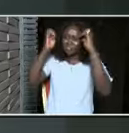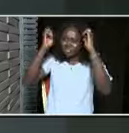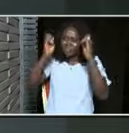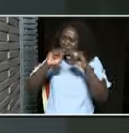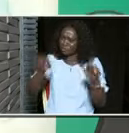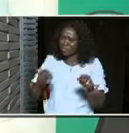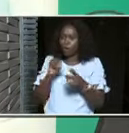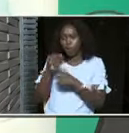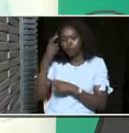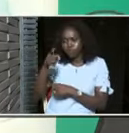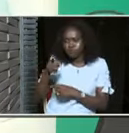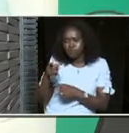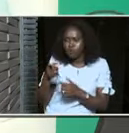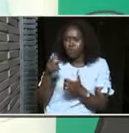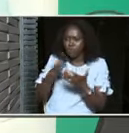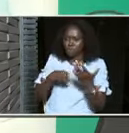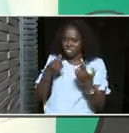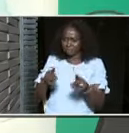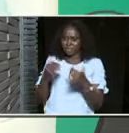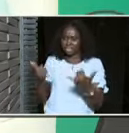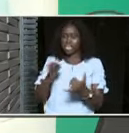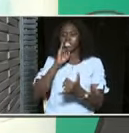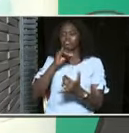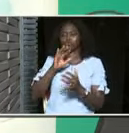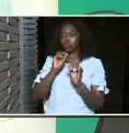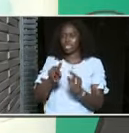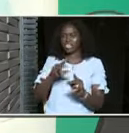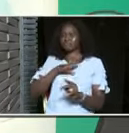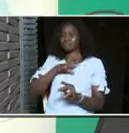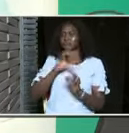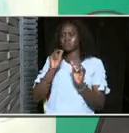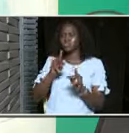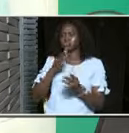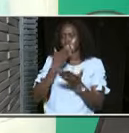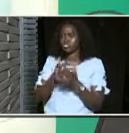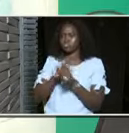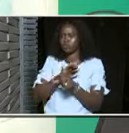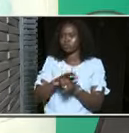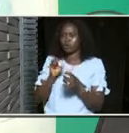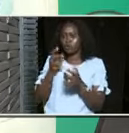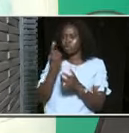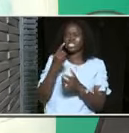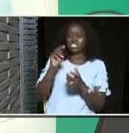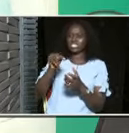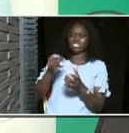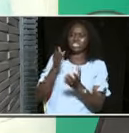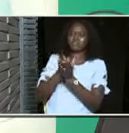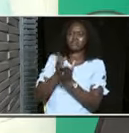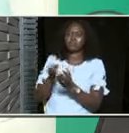you, what exists currently is good enough and it just has to be funded properly and has to be run